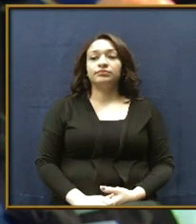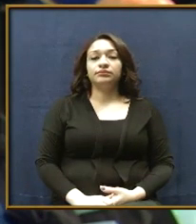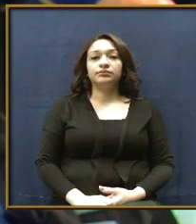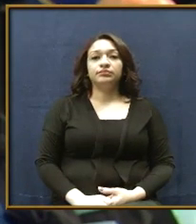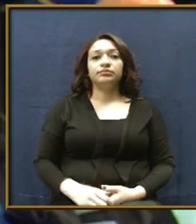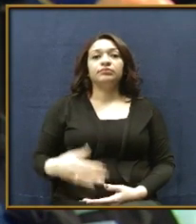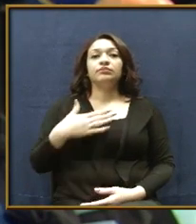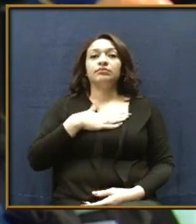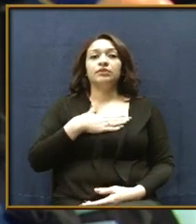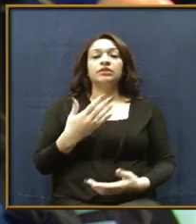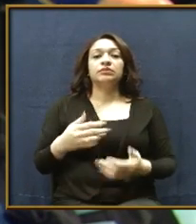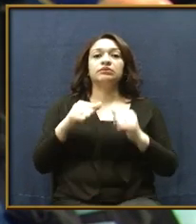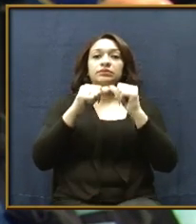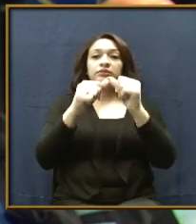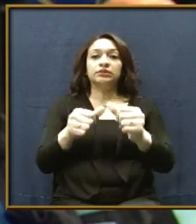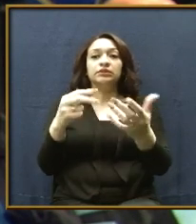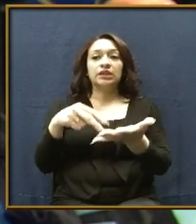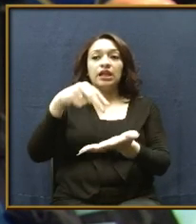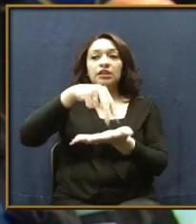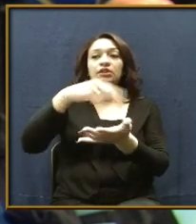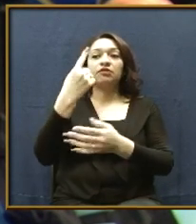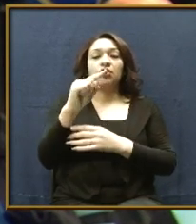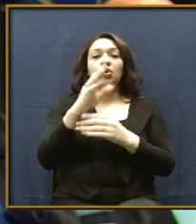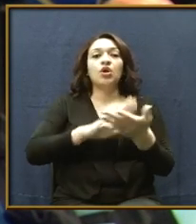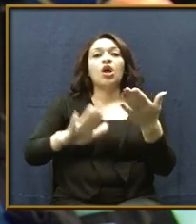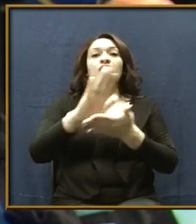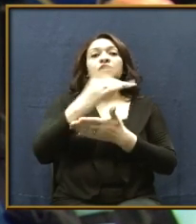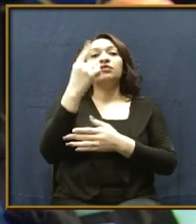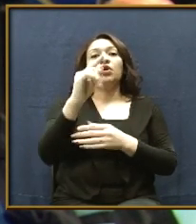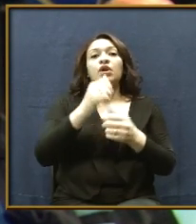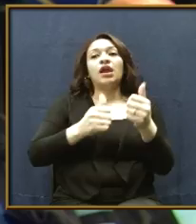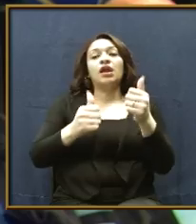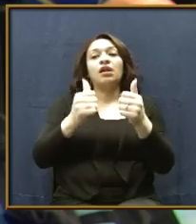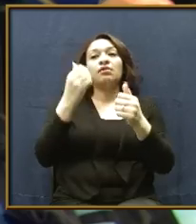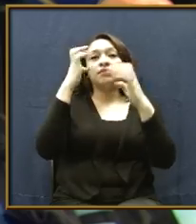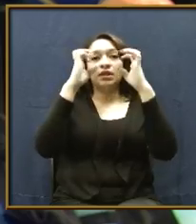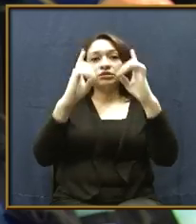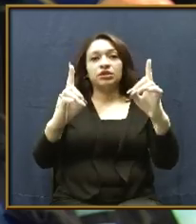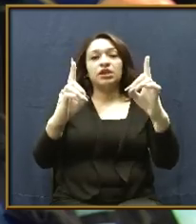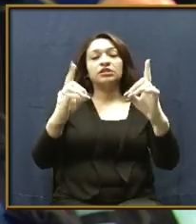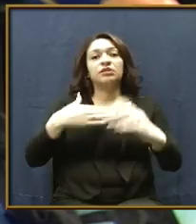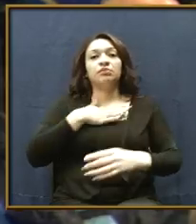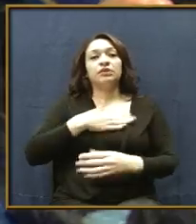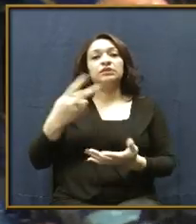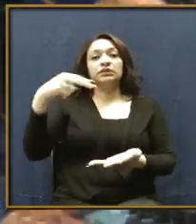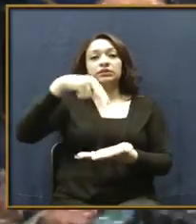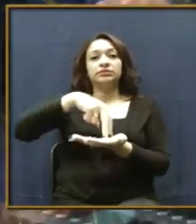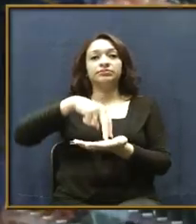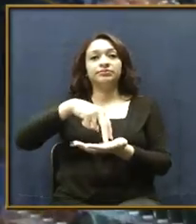Please remain standing. Would those from the College of Education please stand?